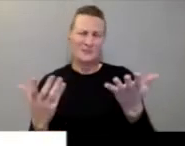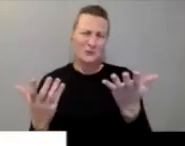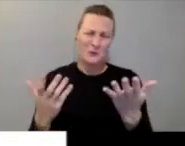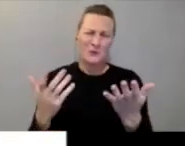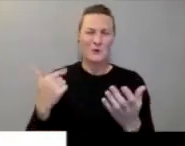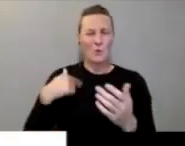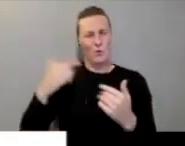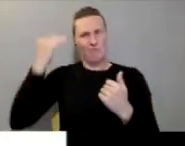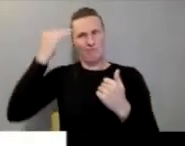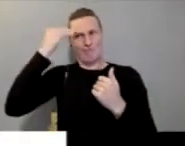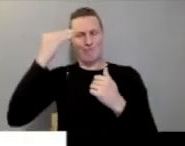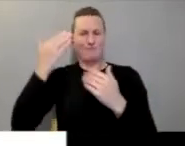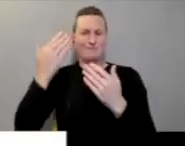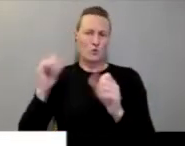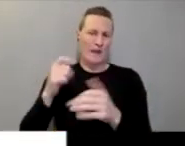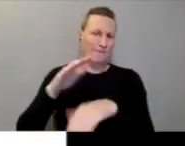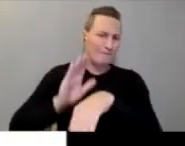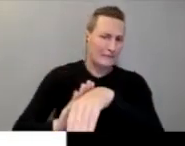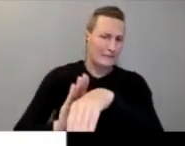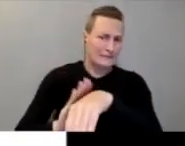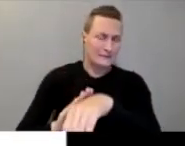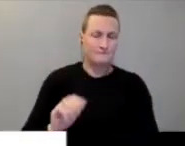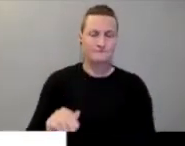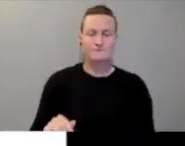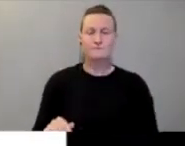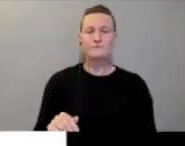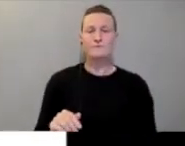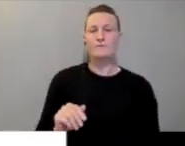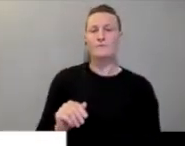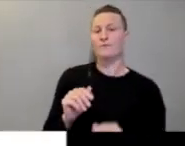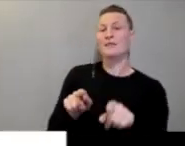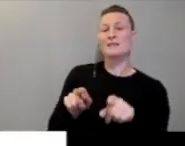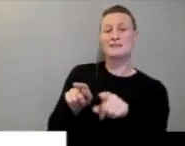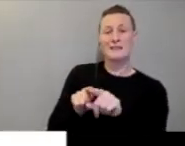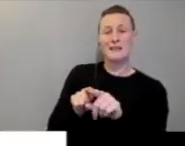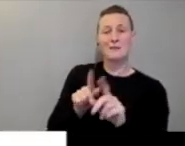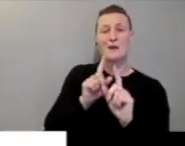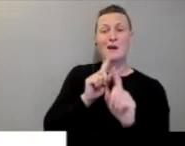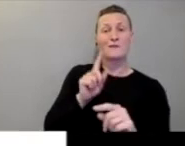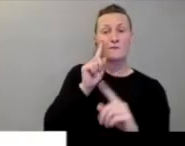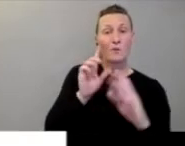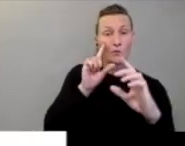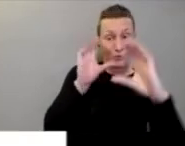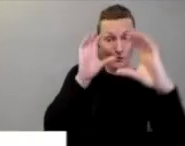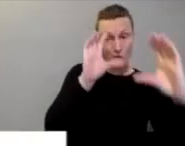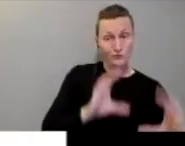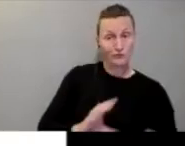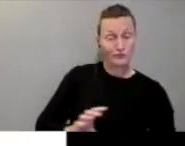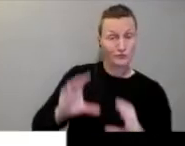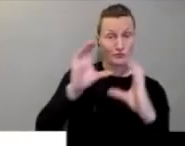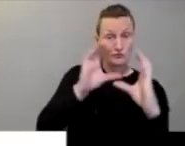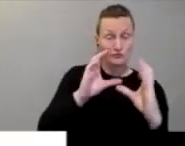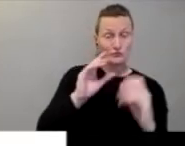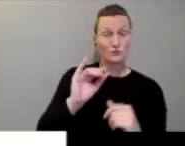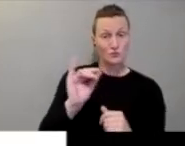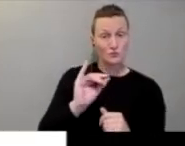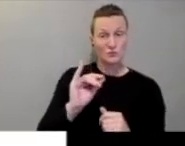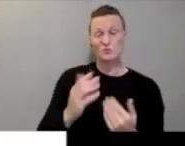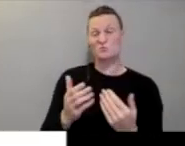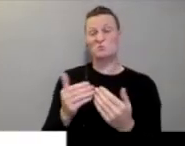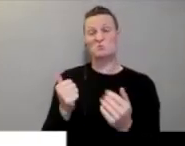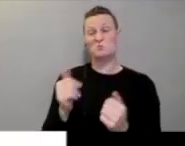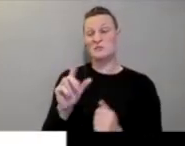I would say the same follows for Nuit Blanche. Probably, I don't know, 70% of the applications that we received